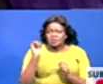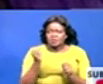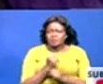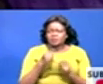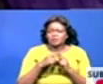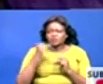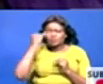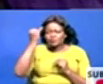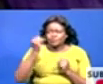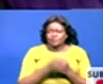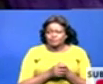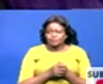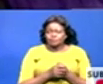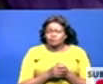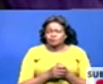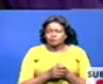One cannot begin to imagine the peril of the IEBC staff